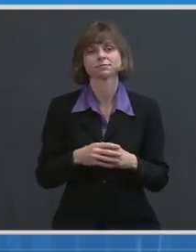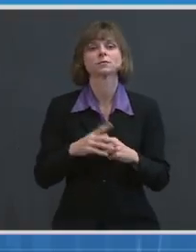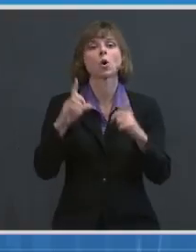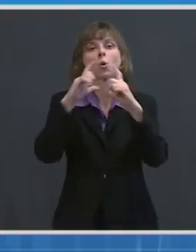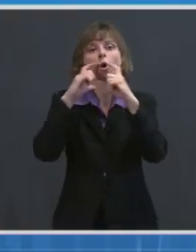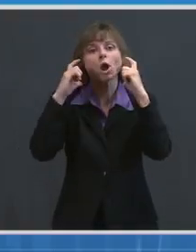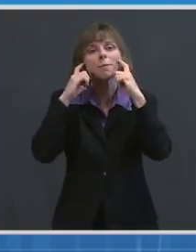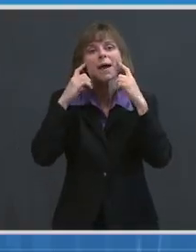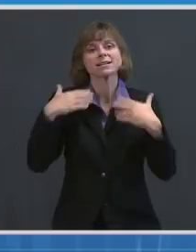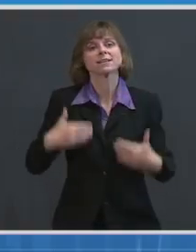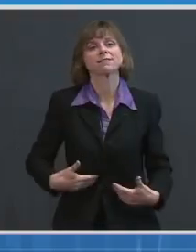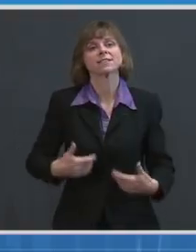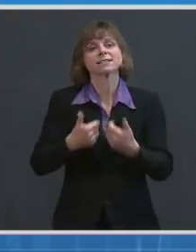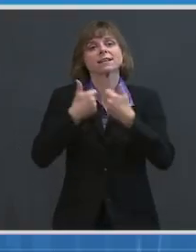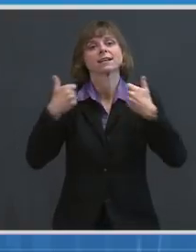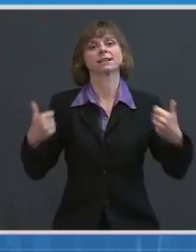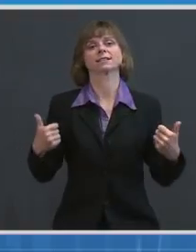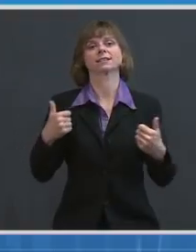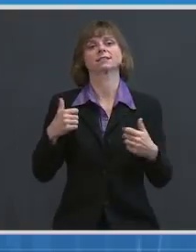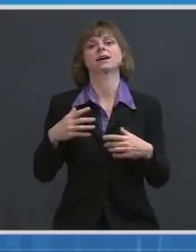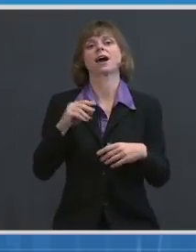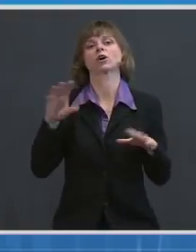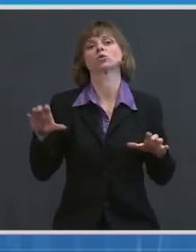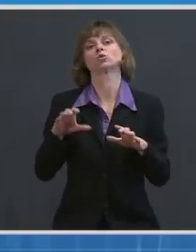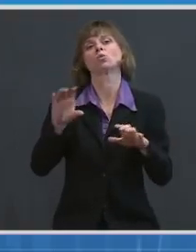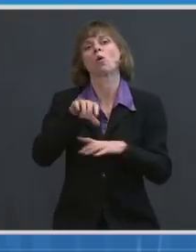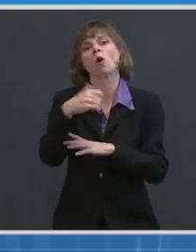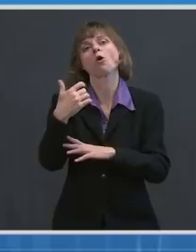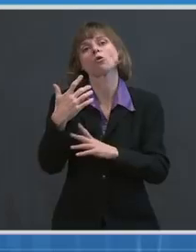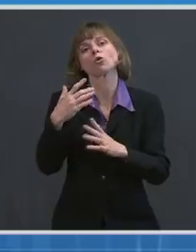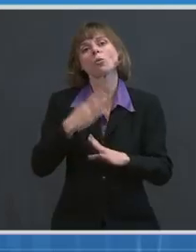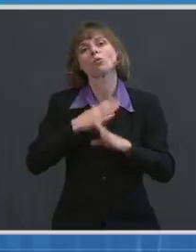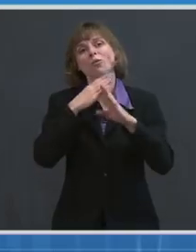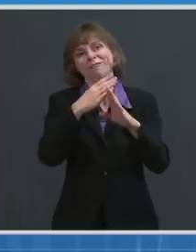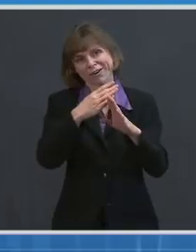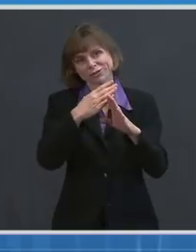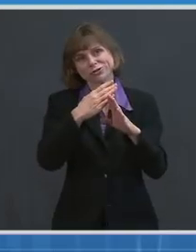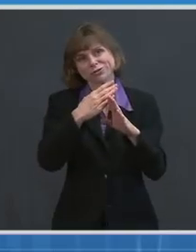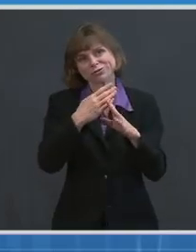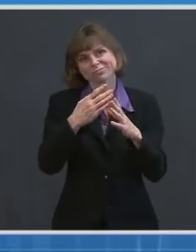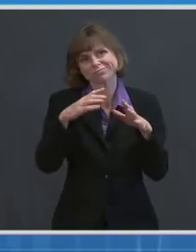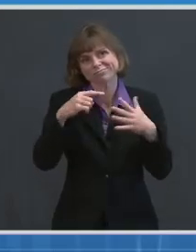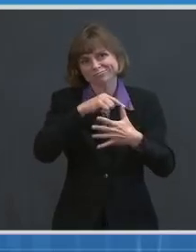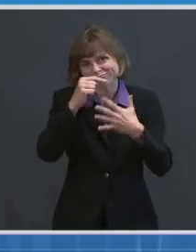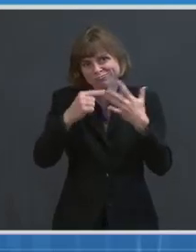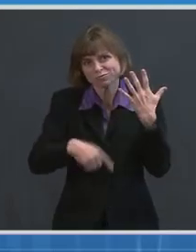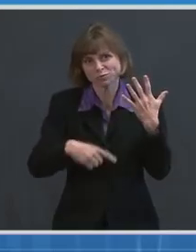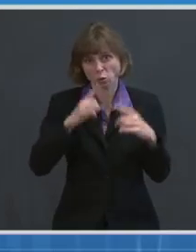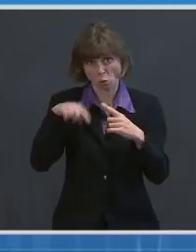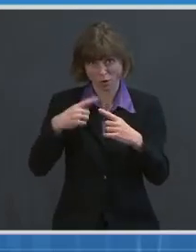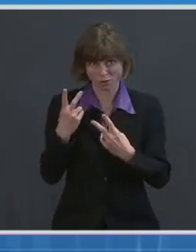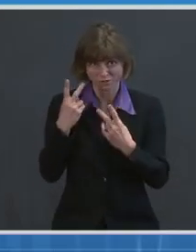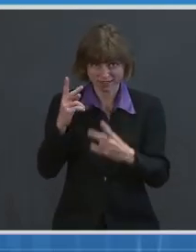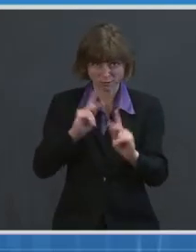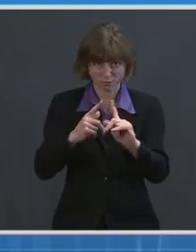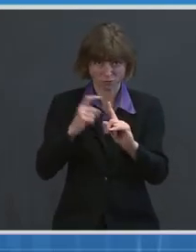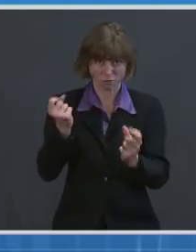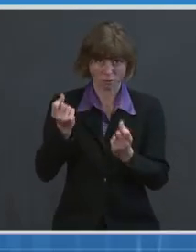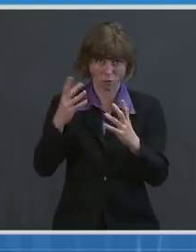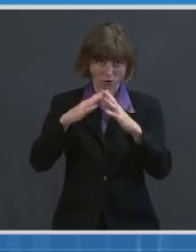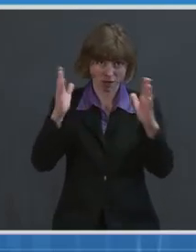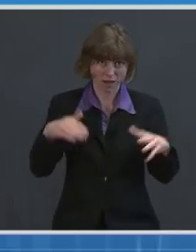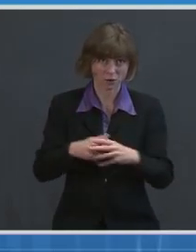and practice other prevention measures when visiting with unvaccinated people from multiple households. Avoid medium and